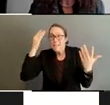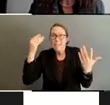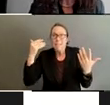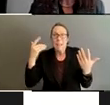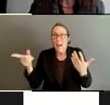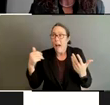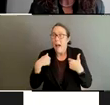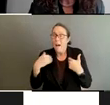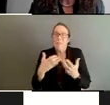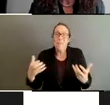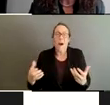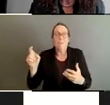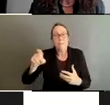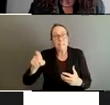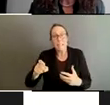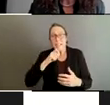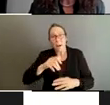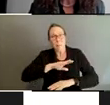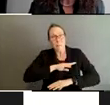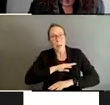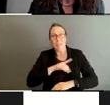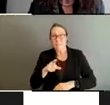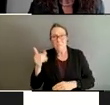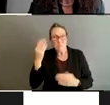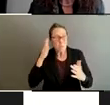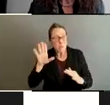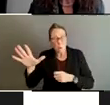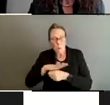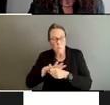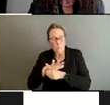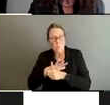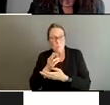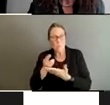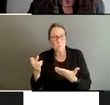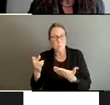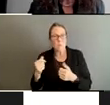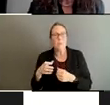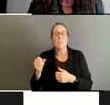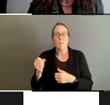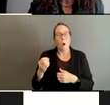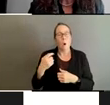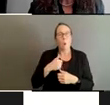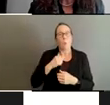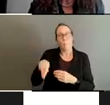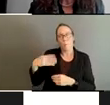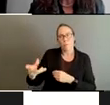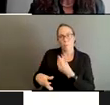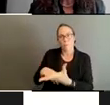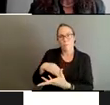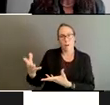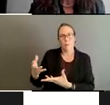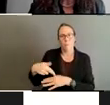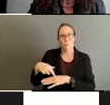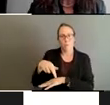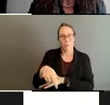available in the community. So again, then being able to provide those referrals to them. And also agencies reaching out